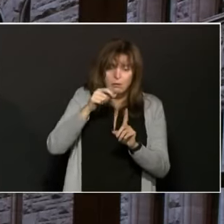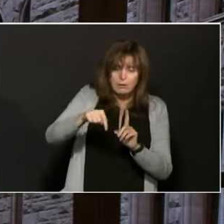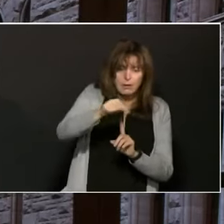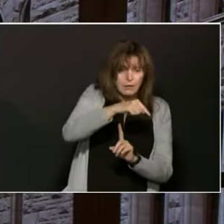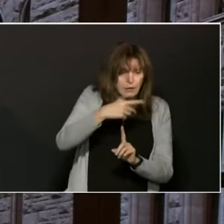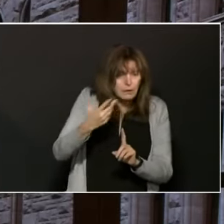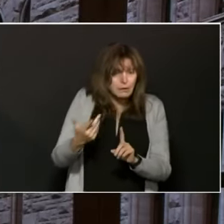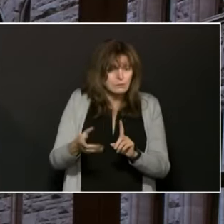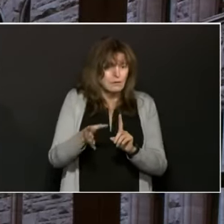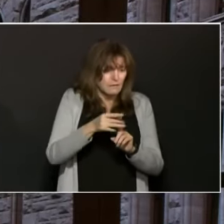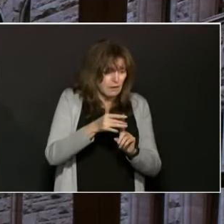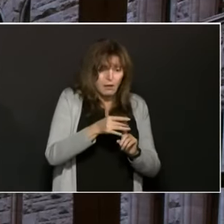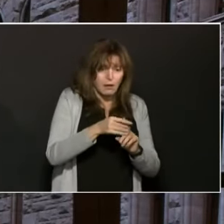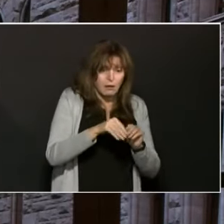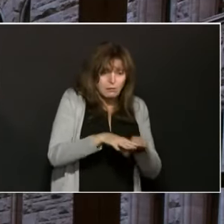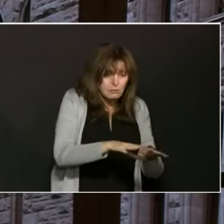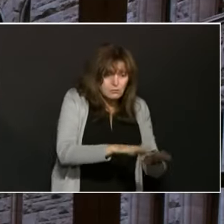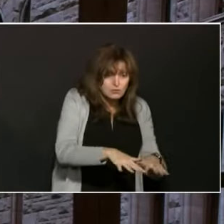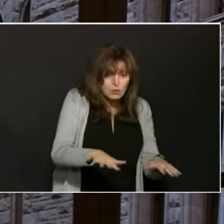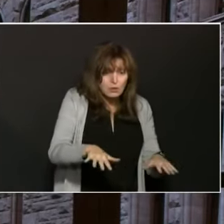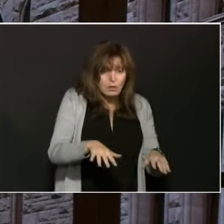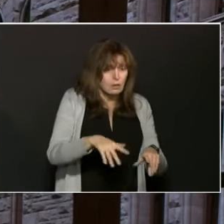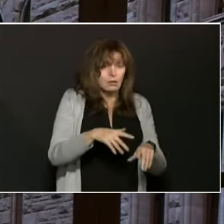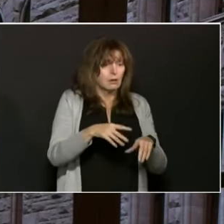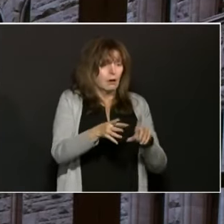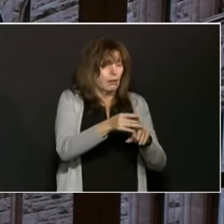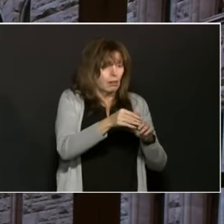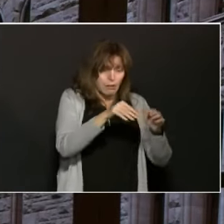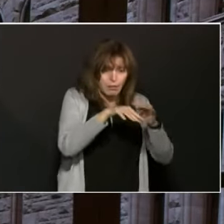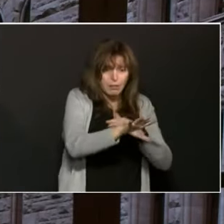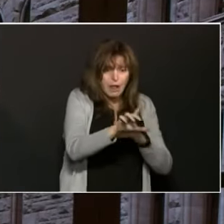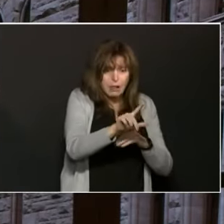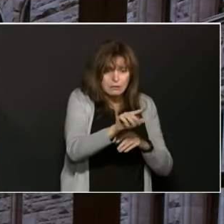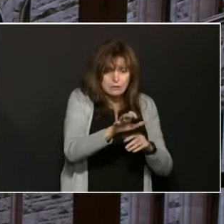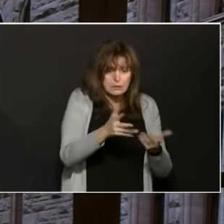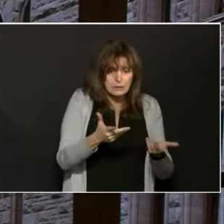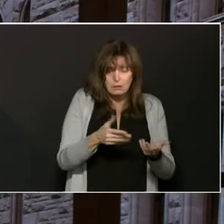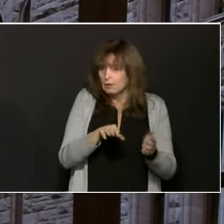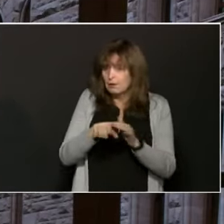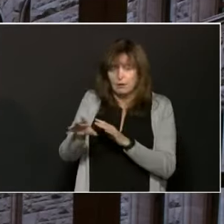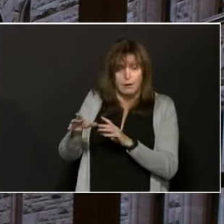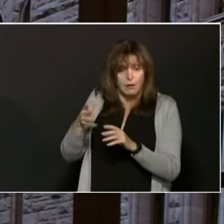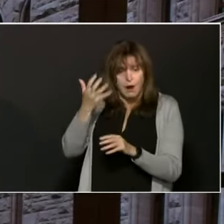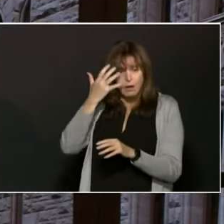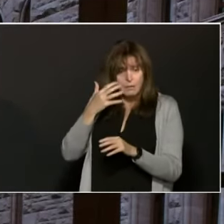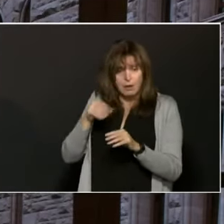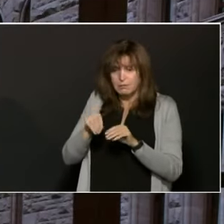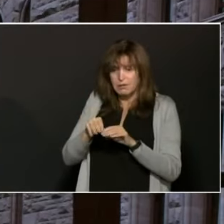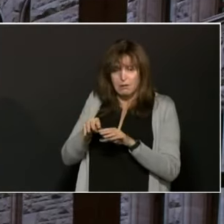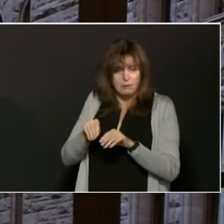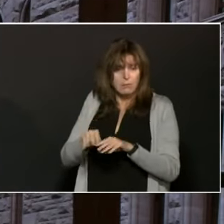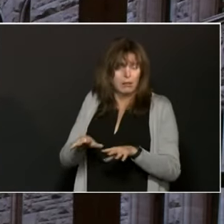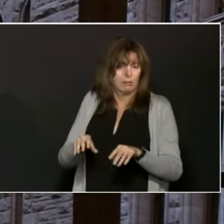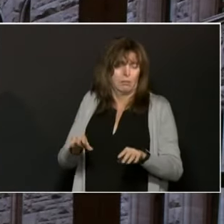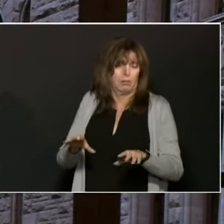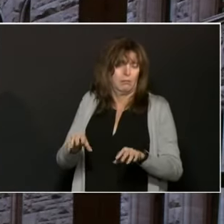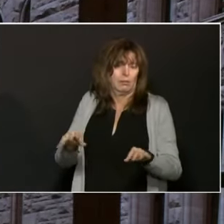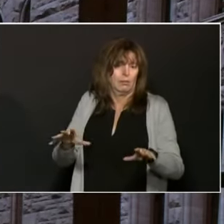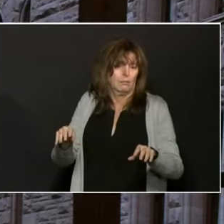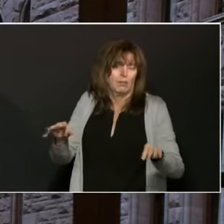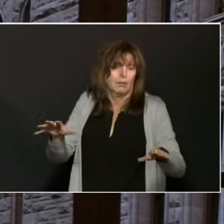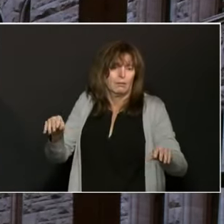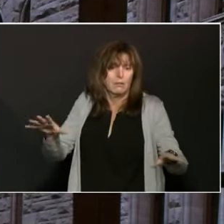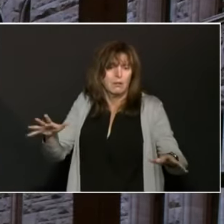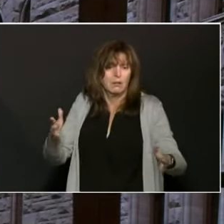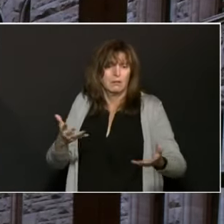people going to work in long-term care homes and staff going to work in hospitals, and the whole thing just starts backing up. So you may think in a